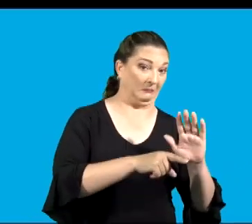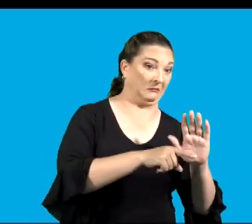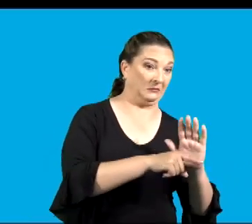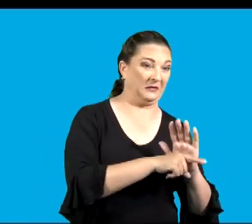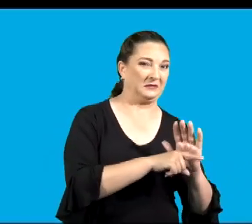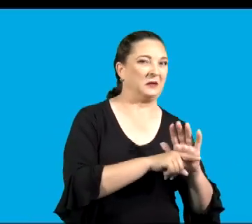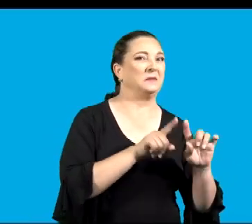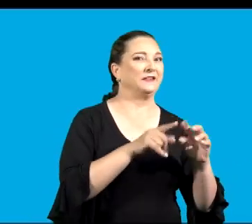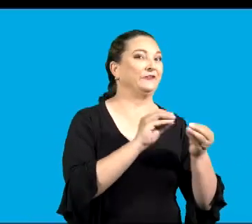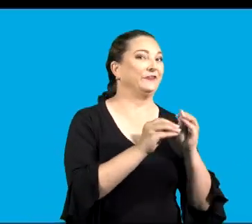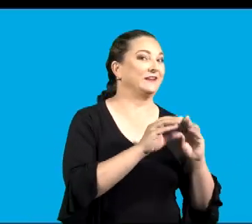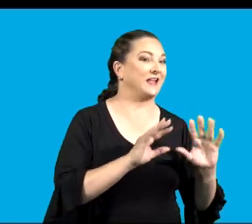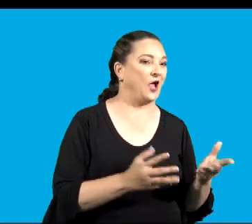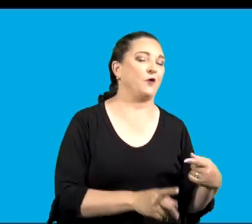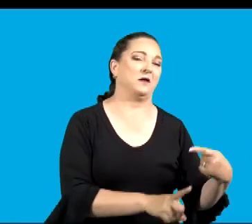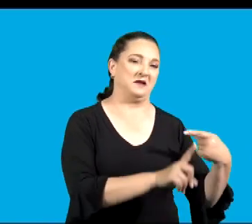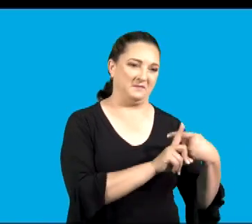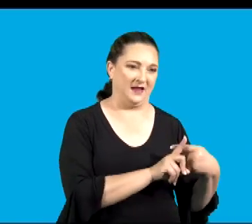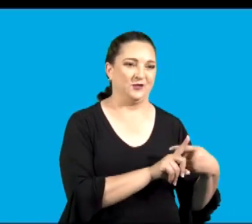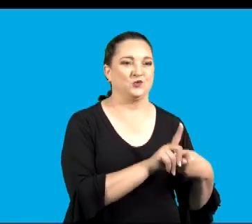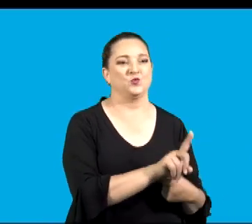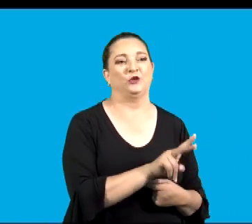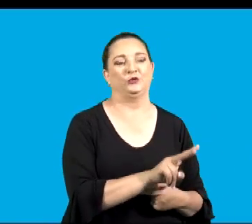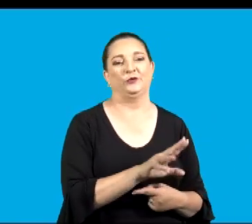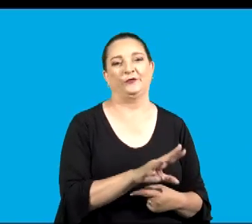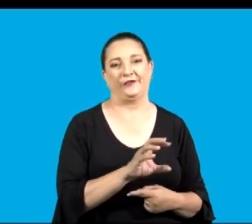have to correct it by coming to say plus